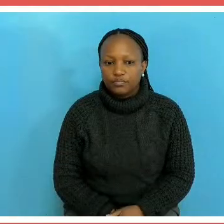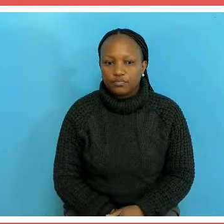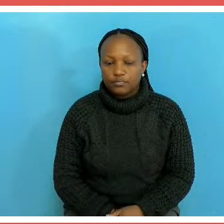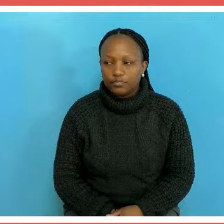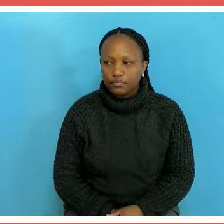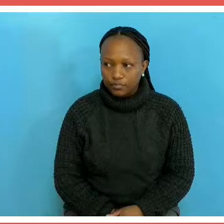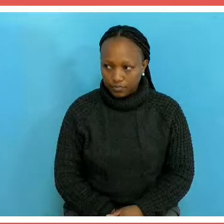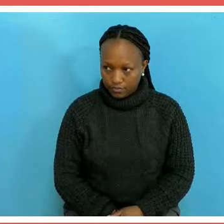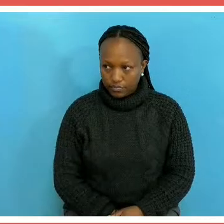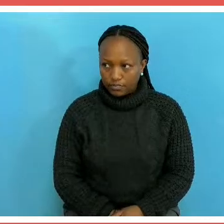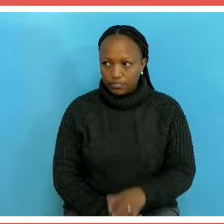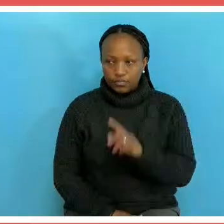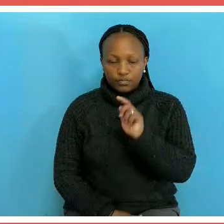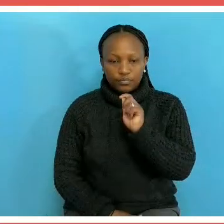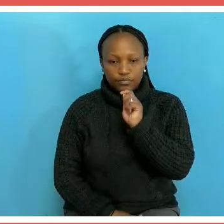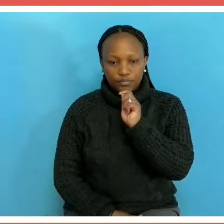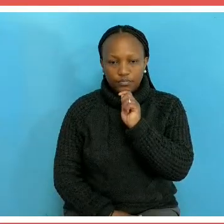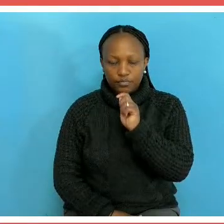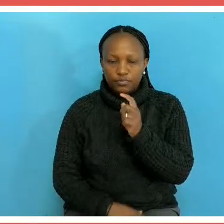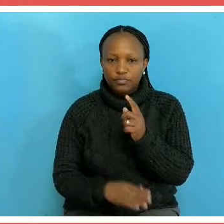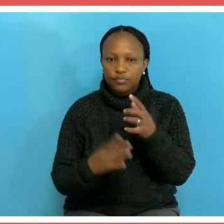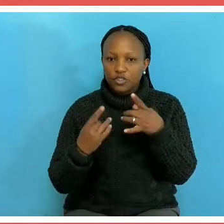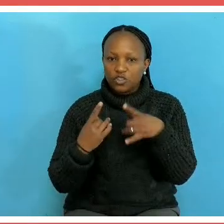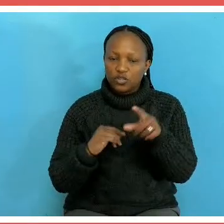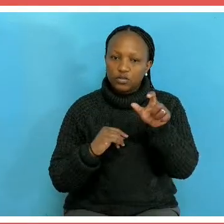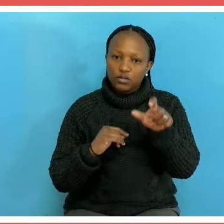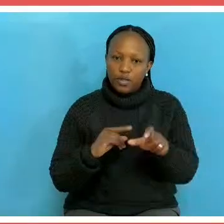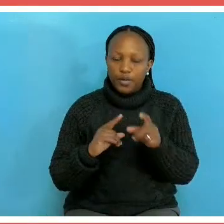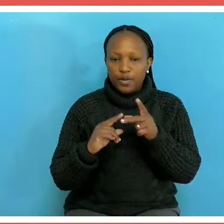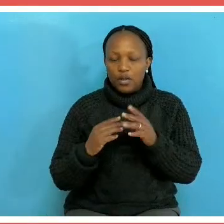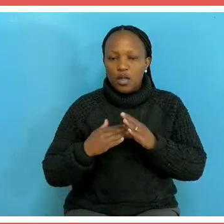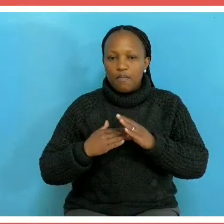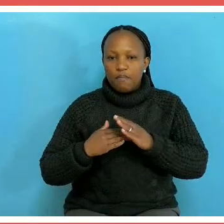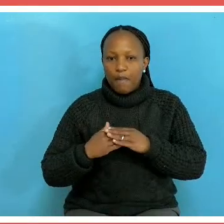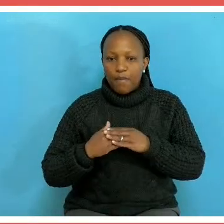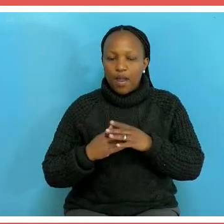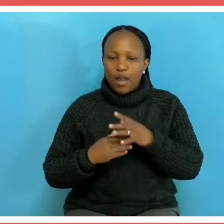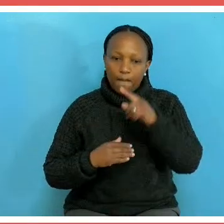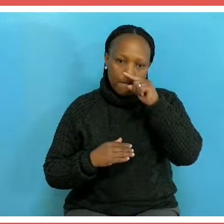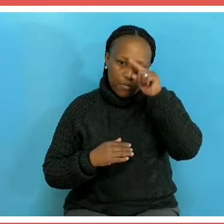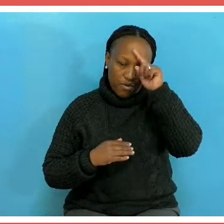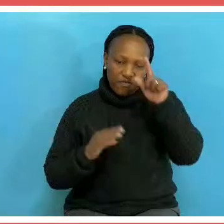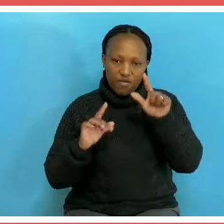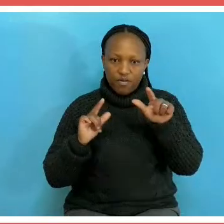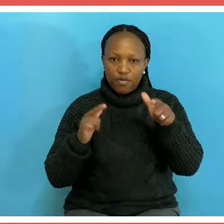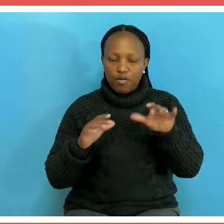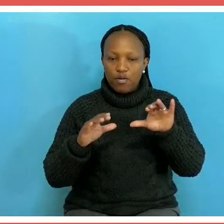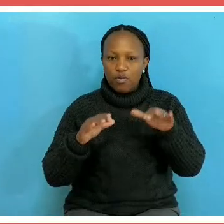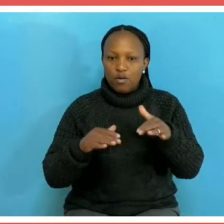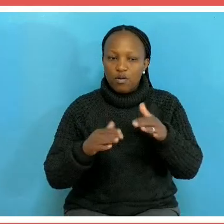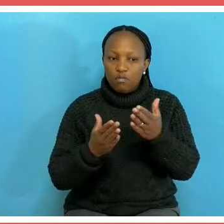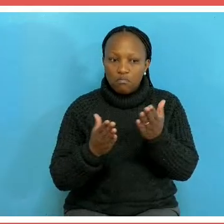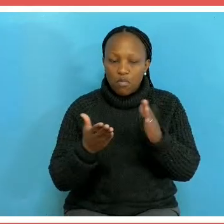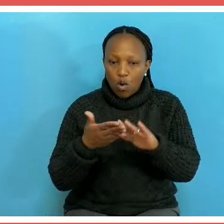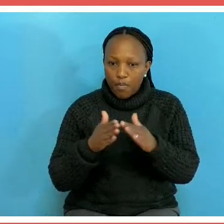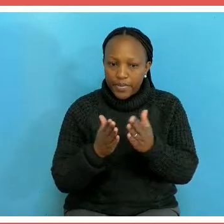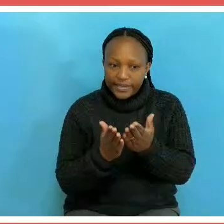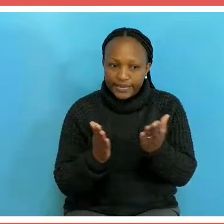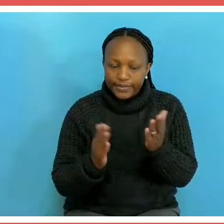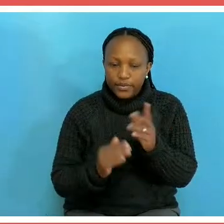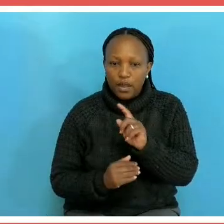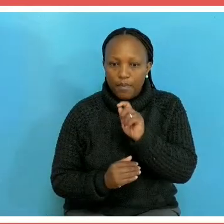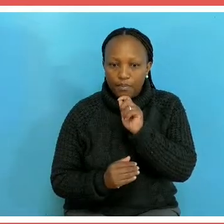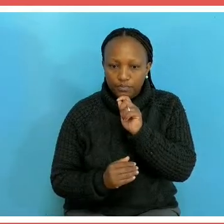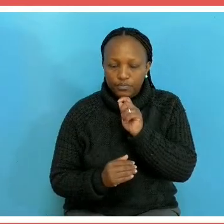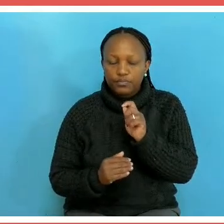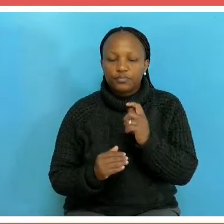Good morning, Chair and members of the Portfolio Committee. Good morning to the community and